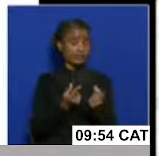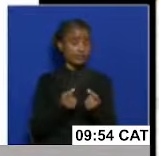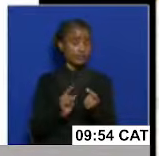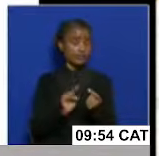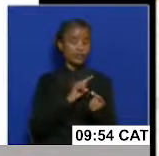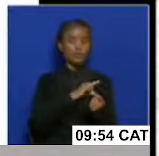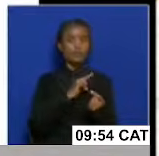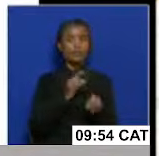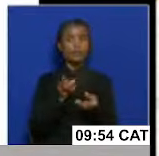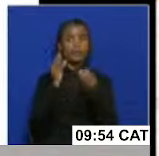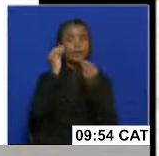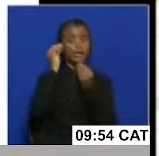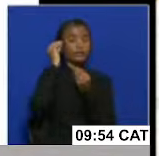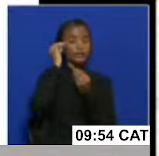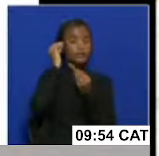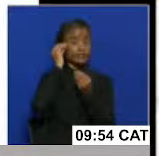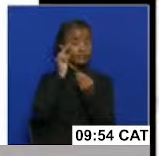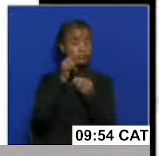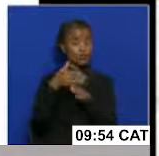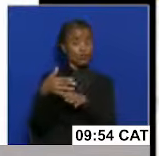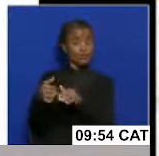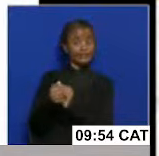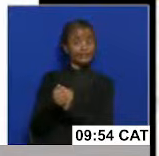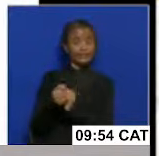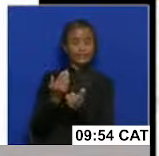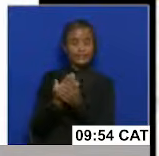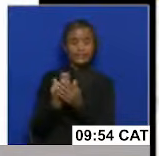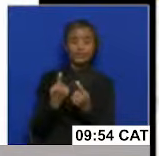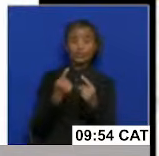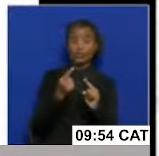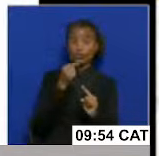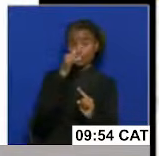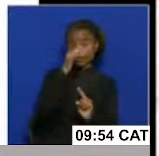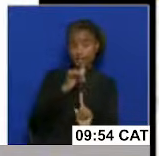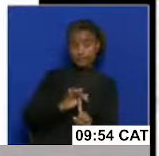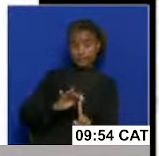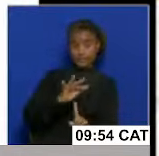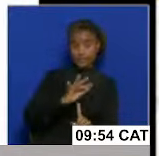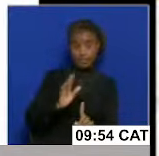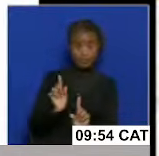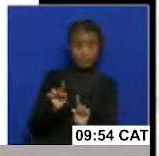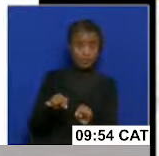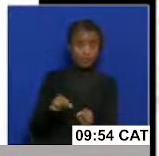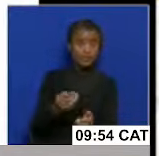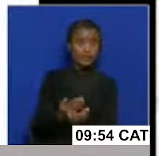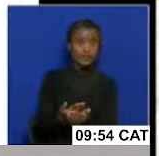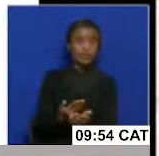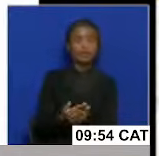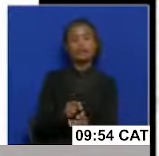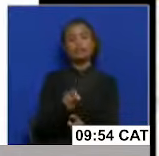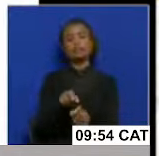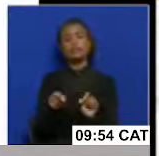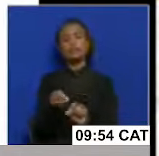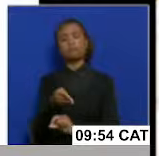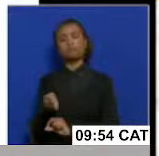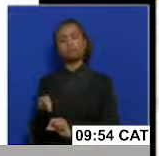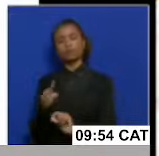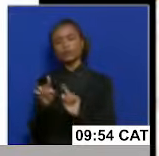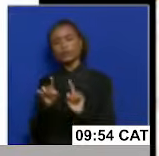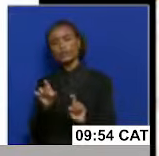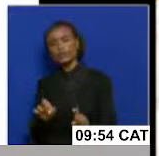my colleagues and I will attend the scene, question persons at the scene, and conduct a search and